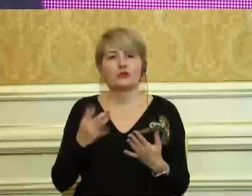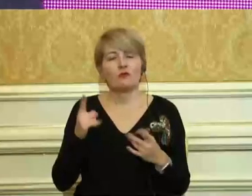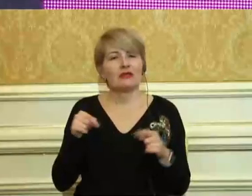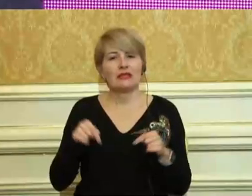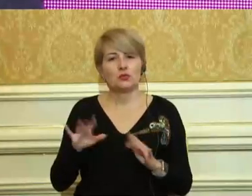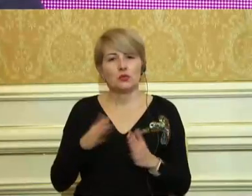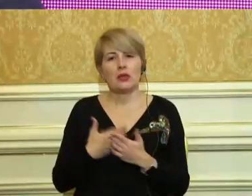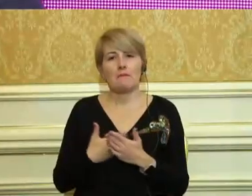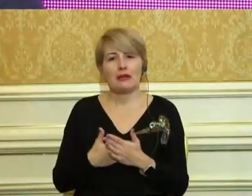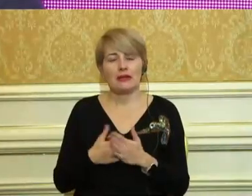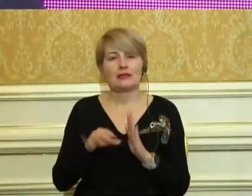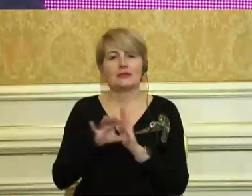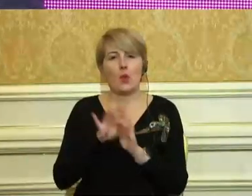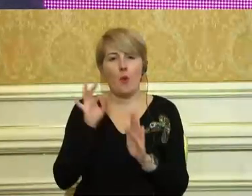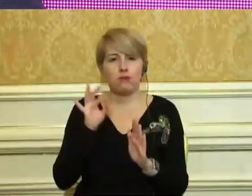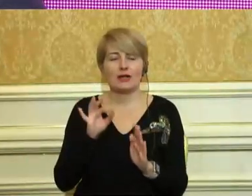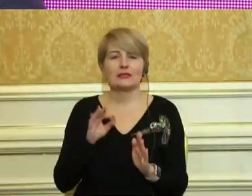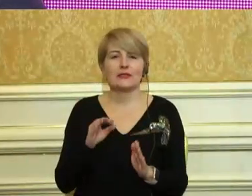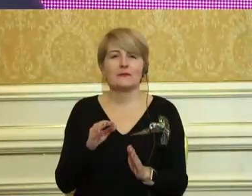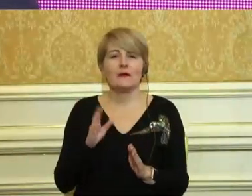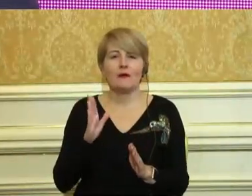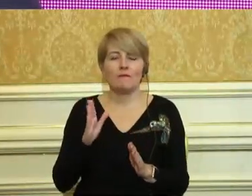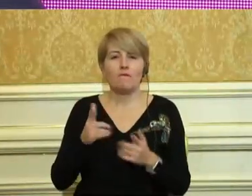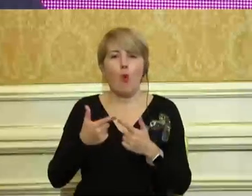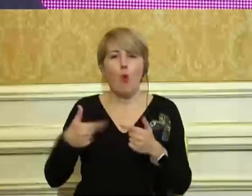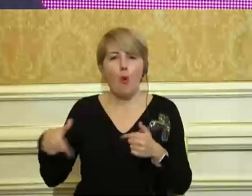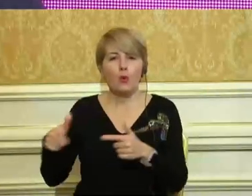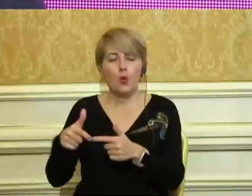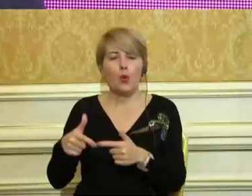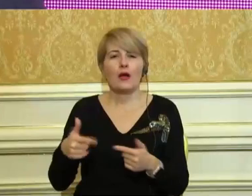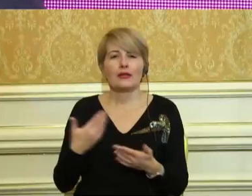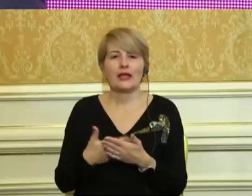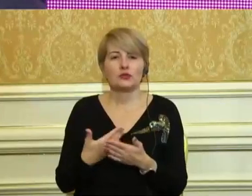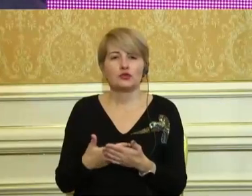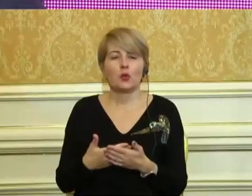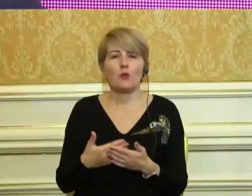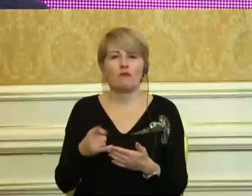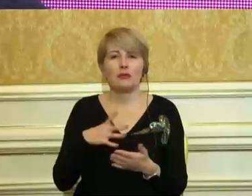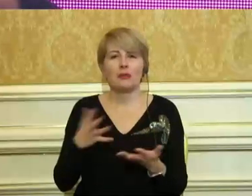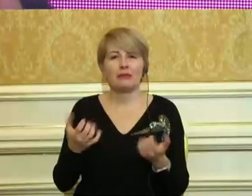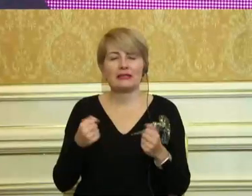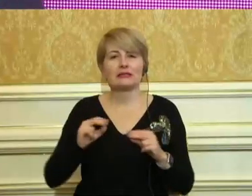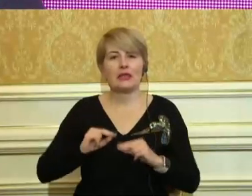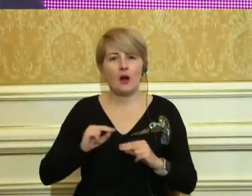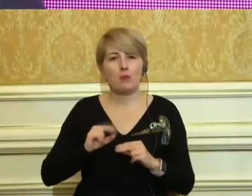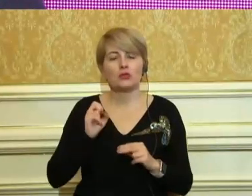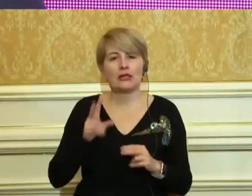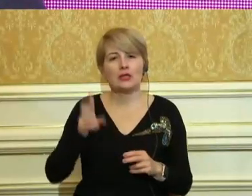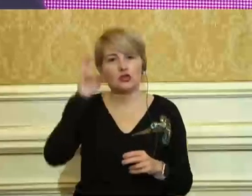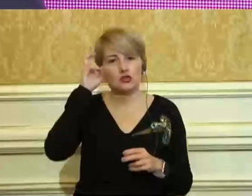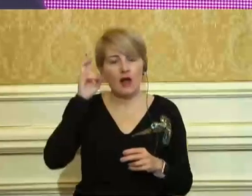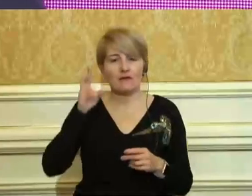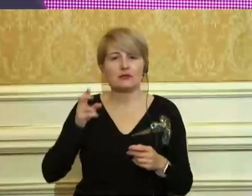from a city or a town, or whether you're here as a staff person. It's those people at a grassroots level